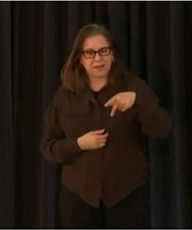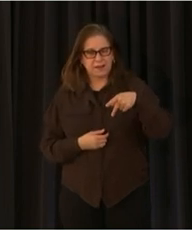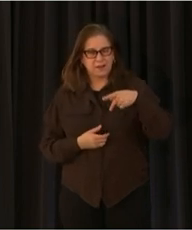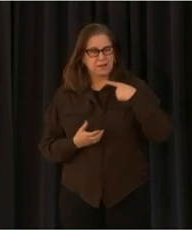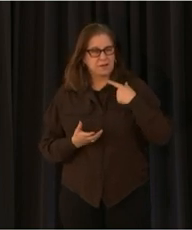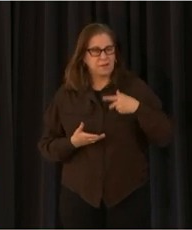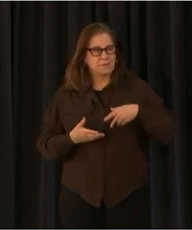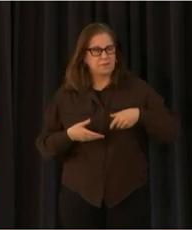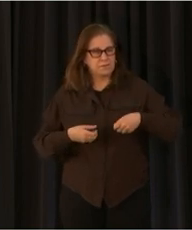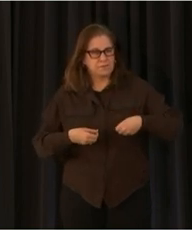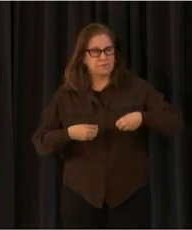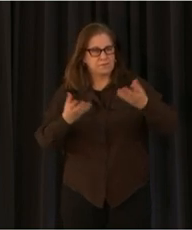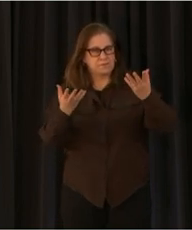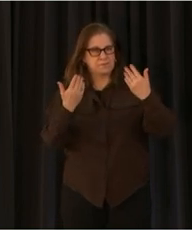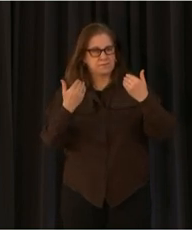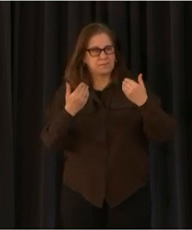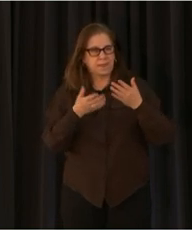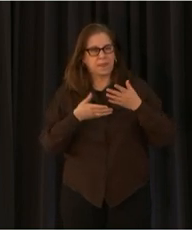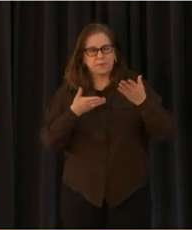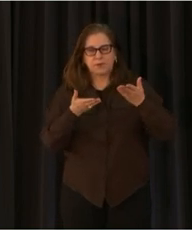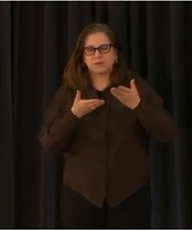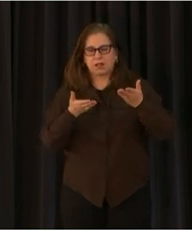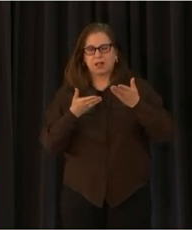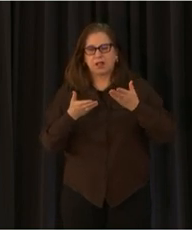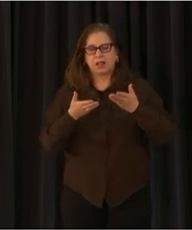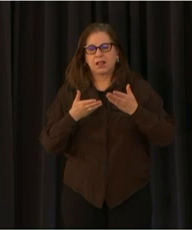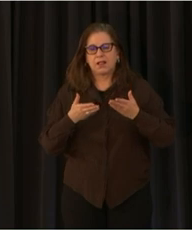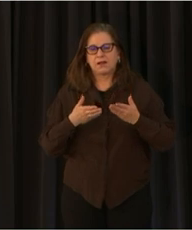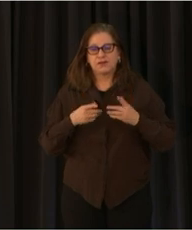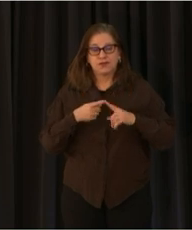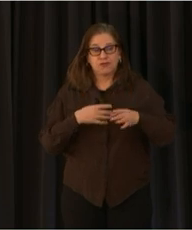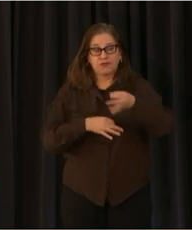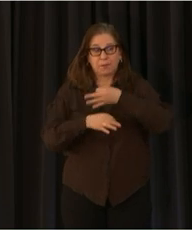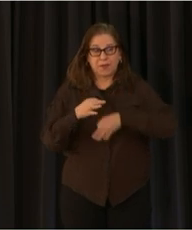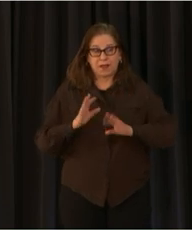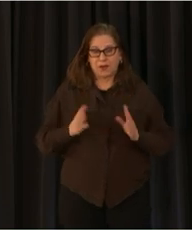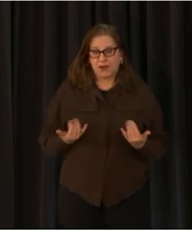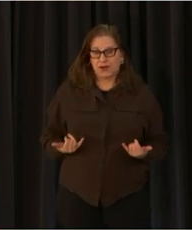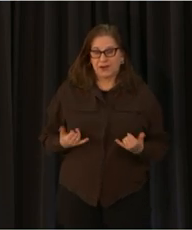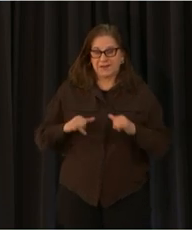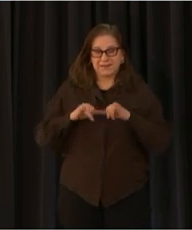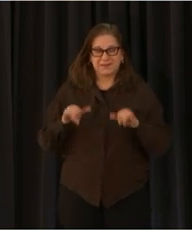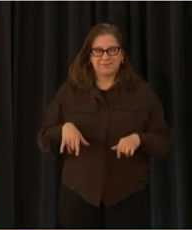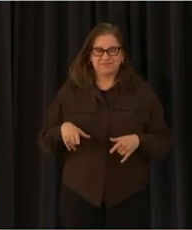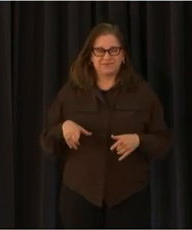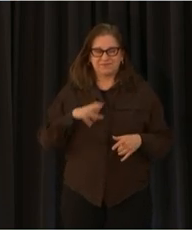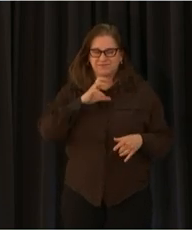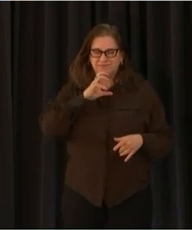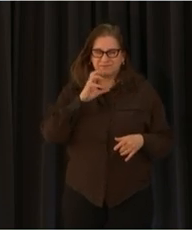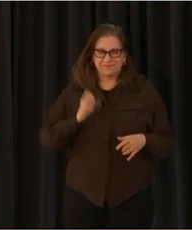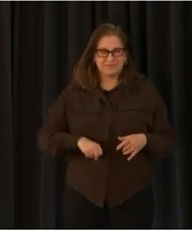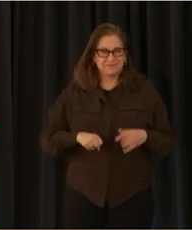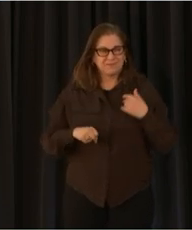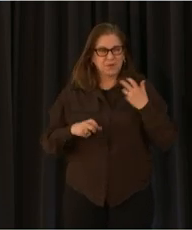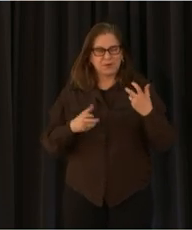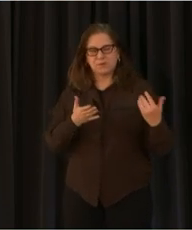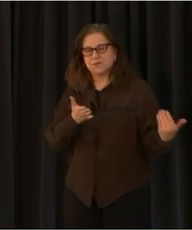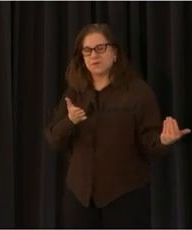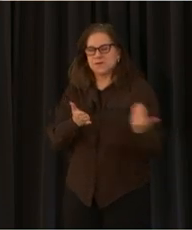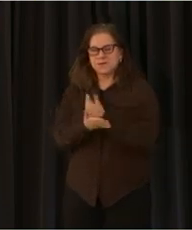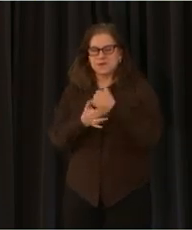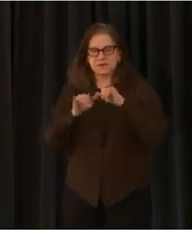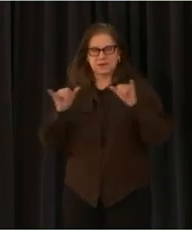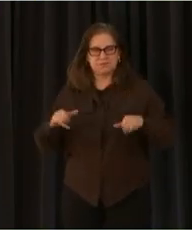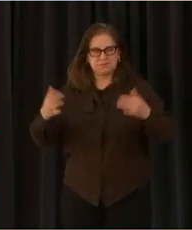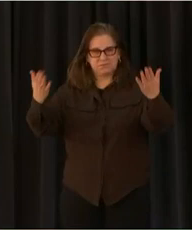insurance benefit system to replace our legacy system. Thank you, Madam Mayor. Thank you, Unique. And